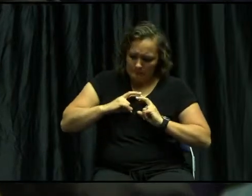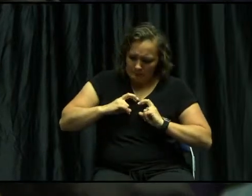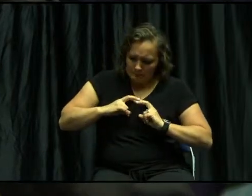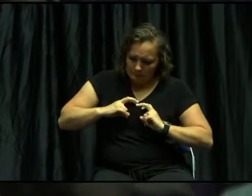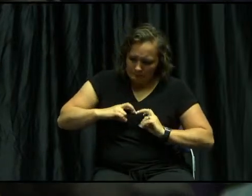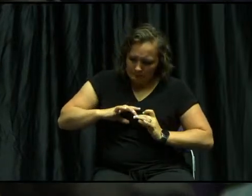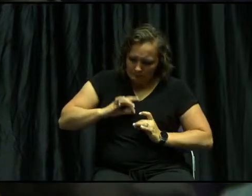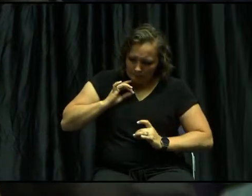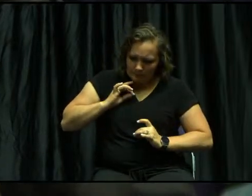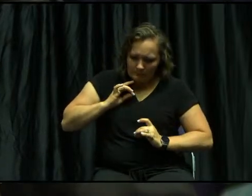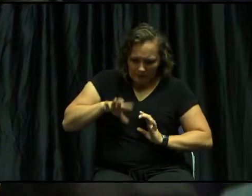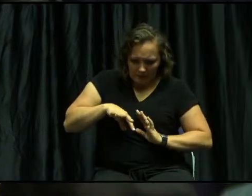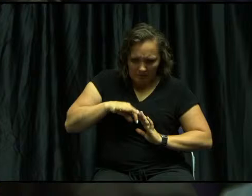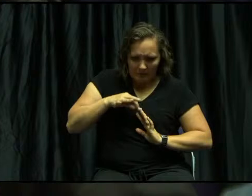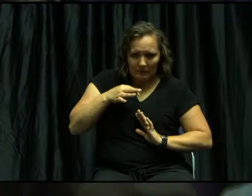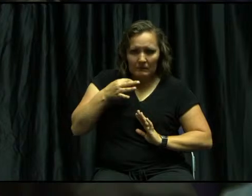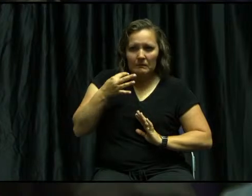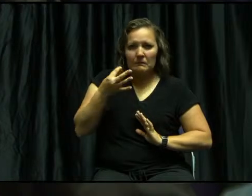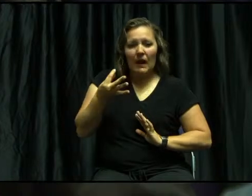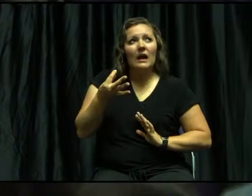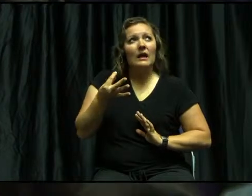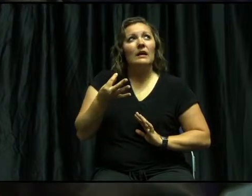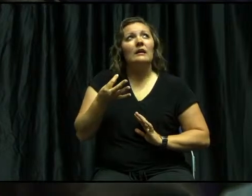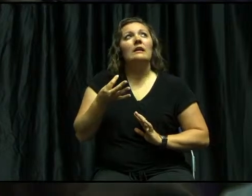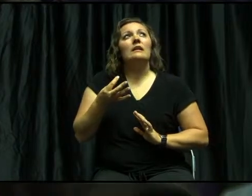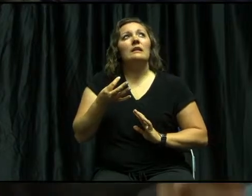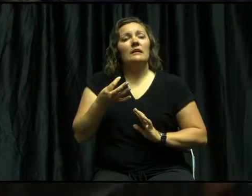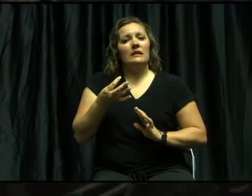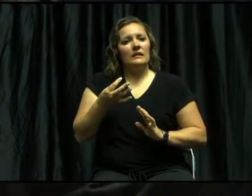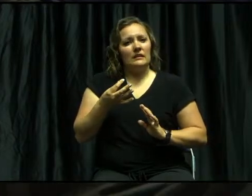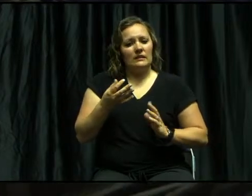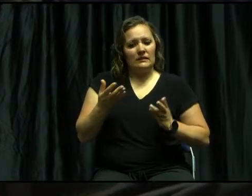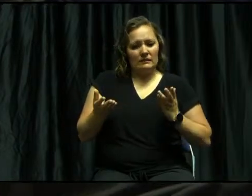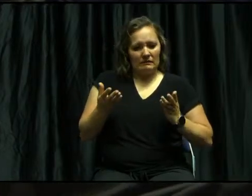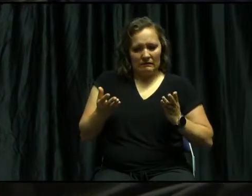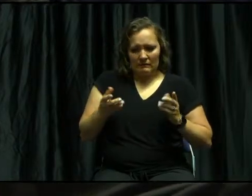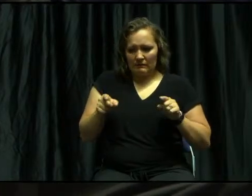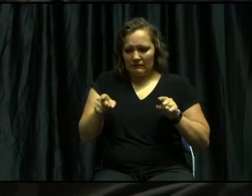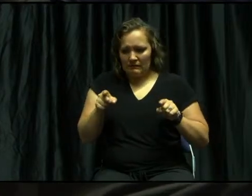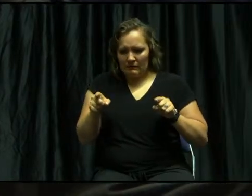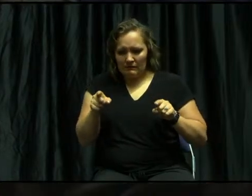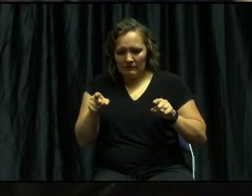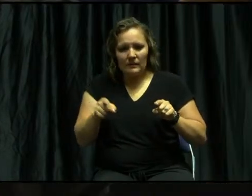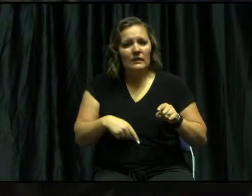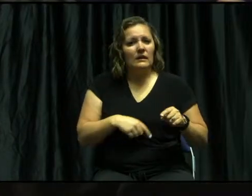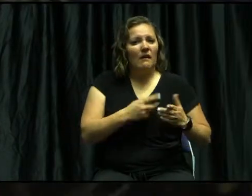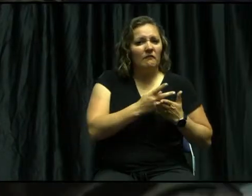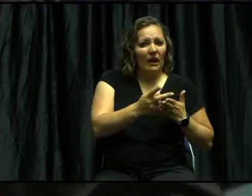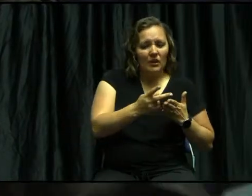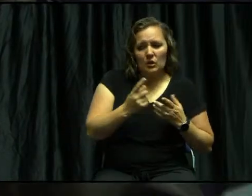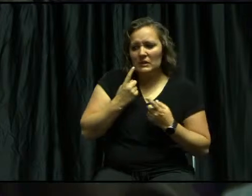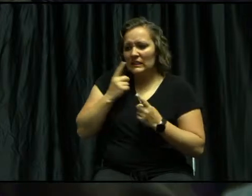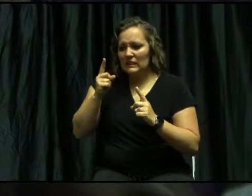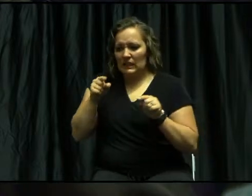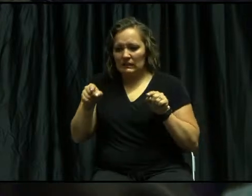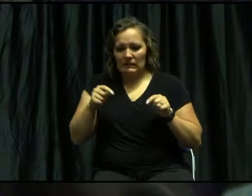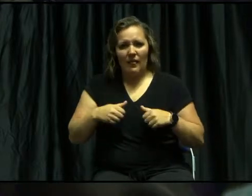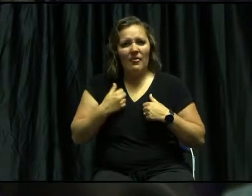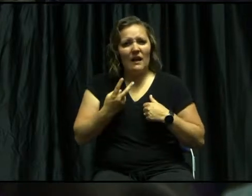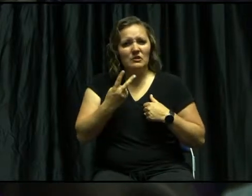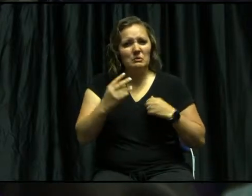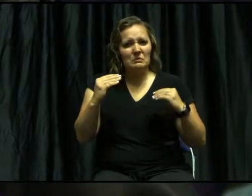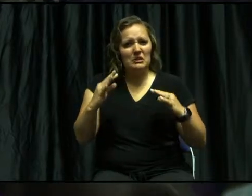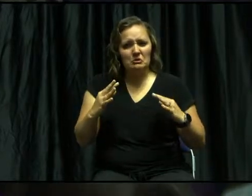and summon up life's 2 teachers, failure and success. You see, for me, they are